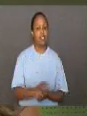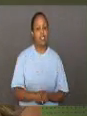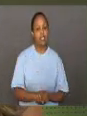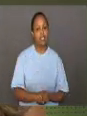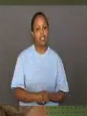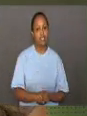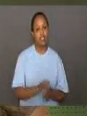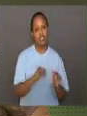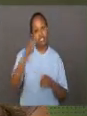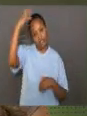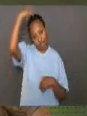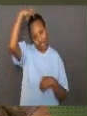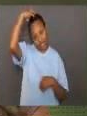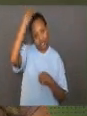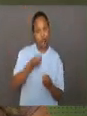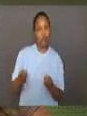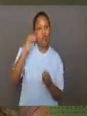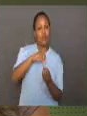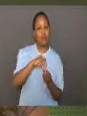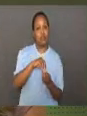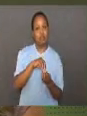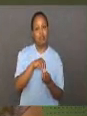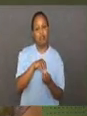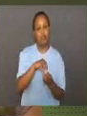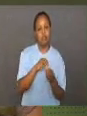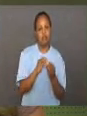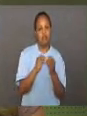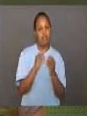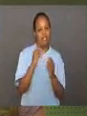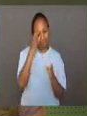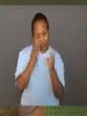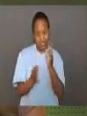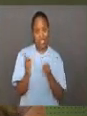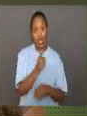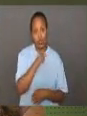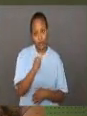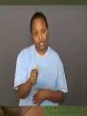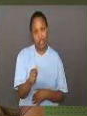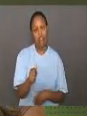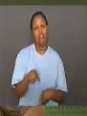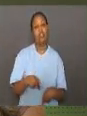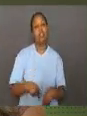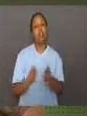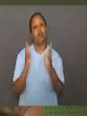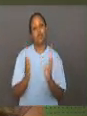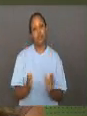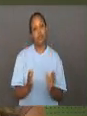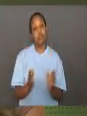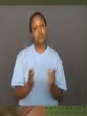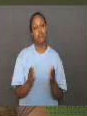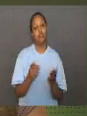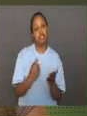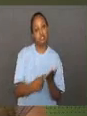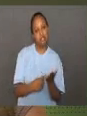As the government committed more unjust acts against the peasants, such as raising their taxes